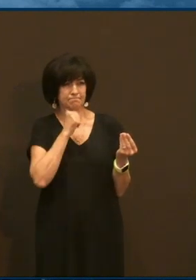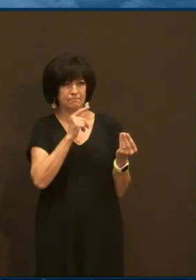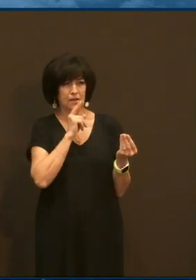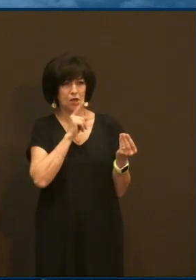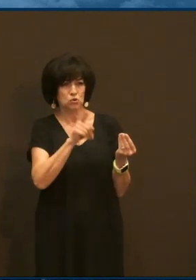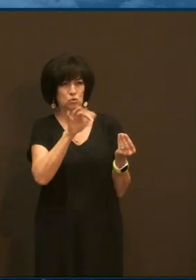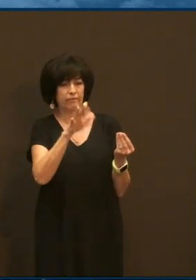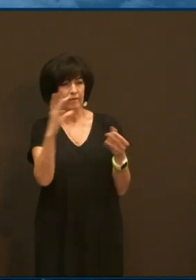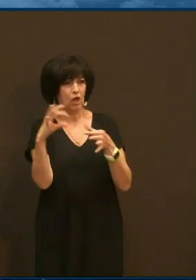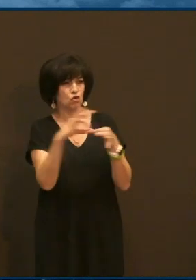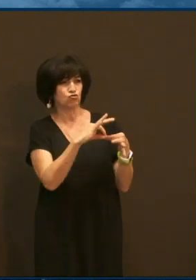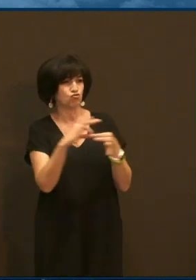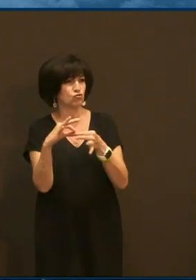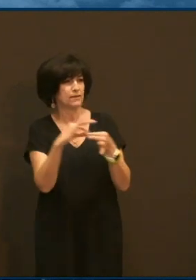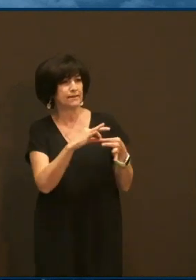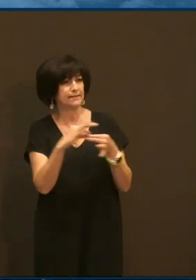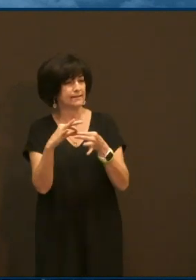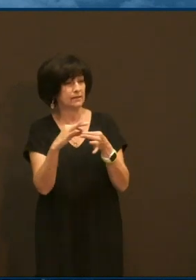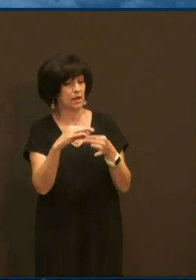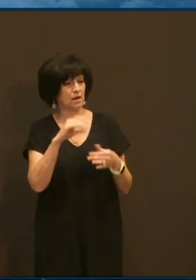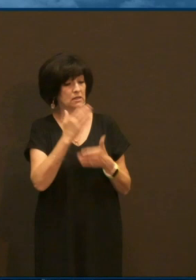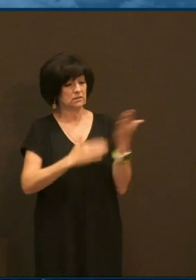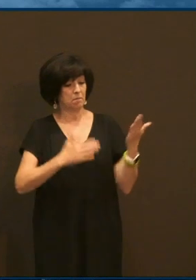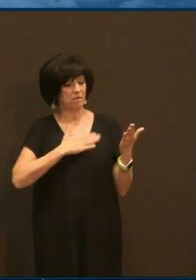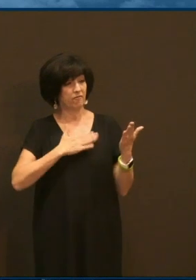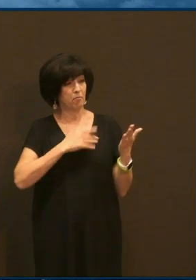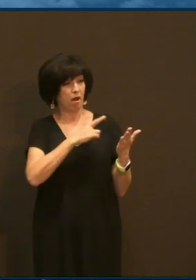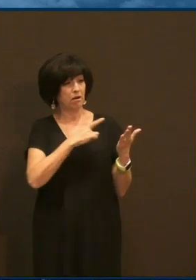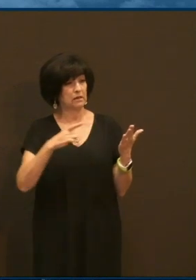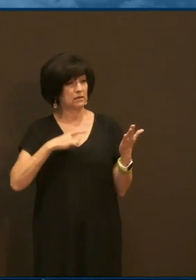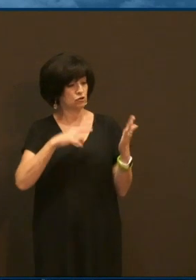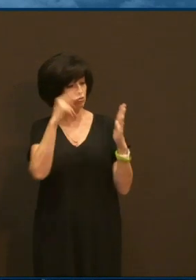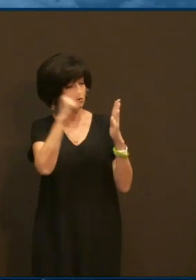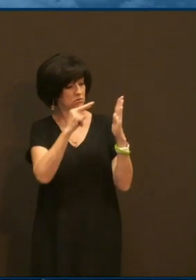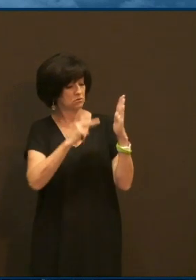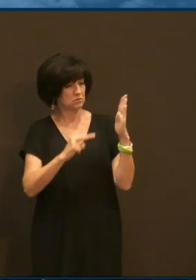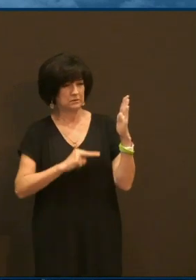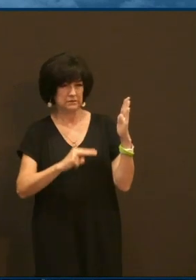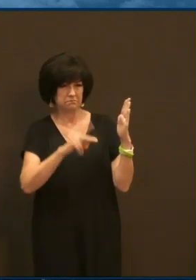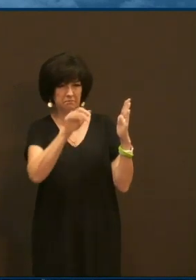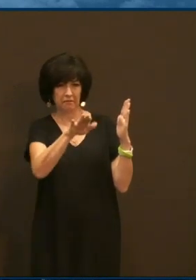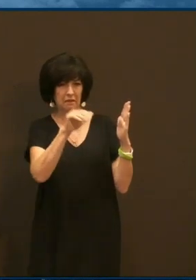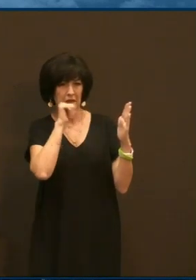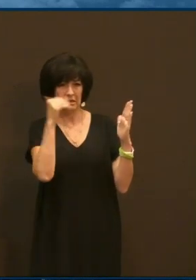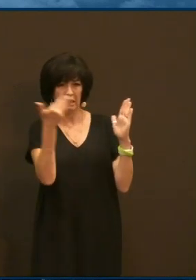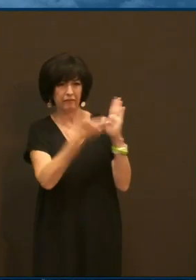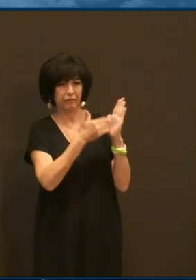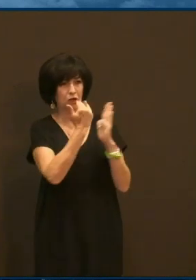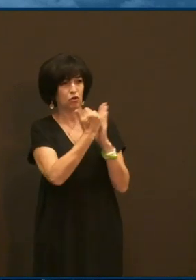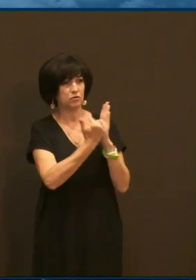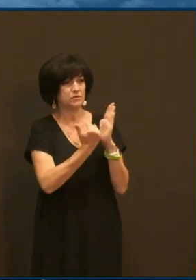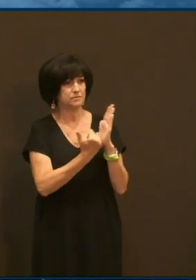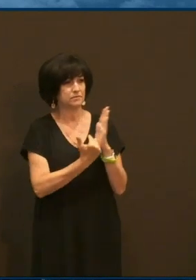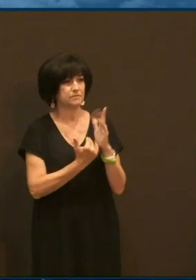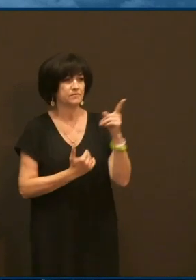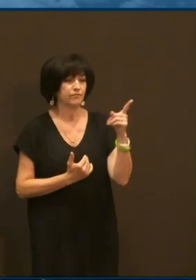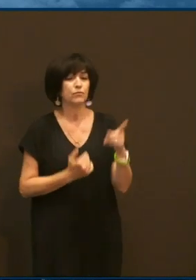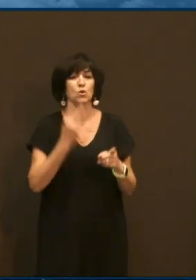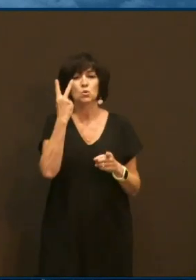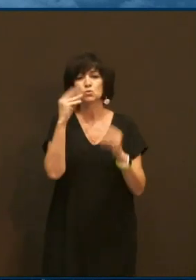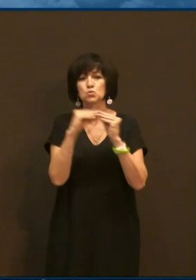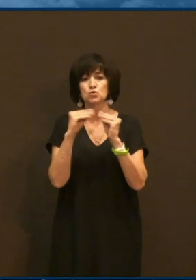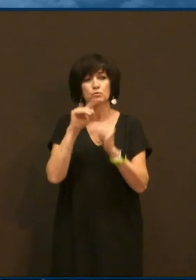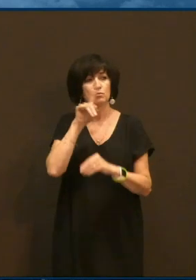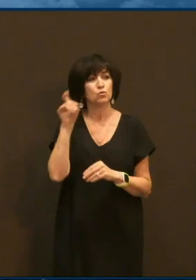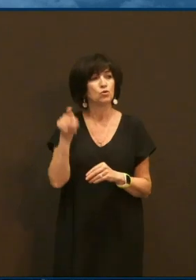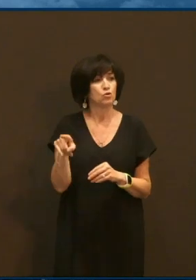of some of the legislative proposals. All right, 2 more questions. This one's from Melissa Steele at Cape Gazette. With